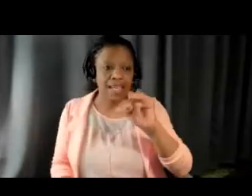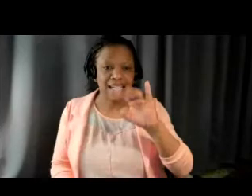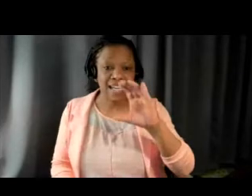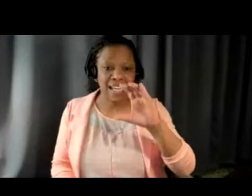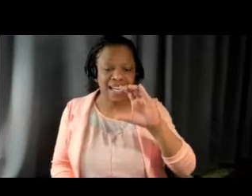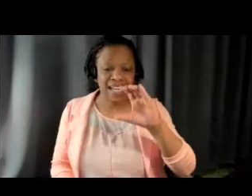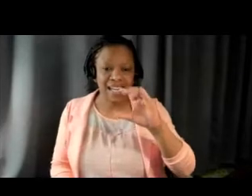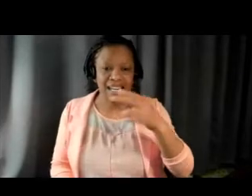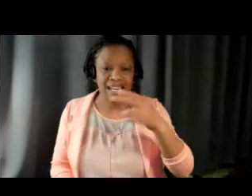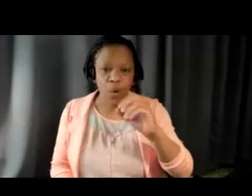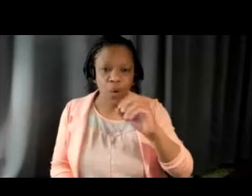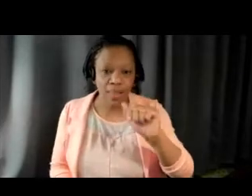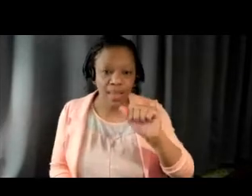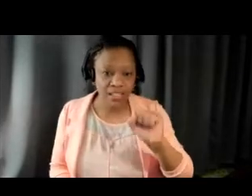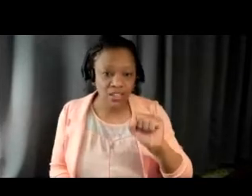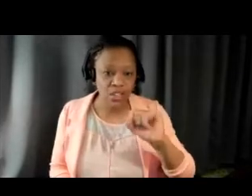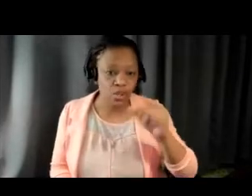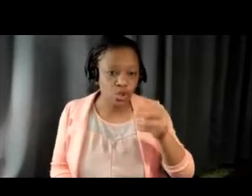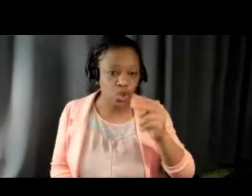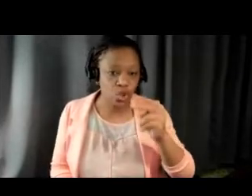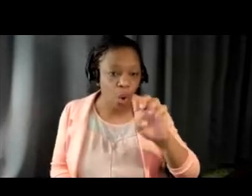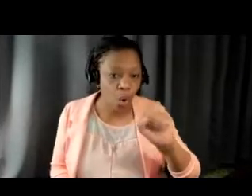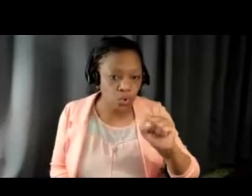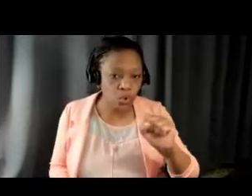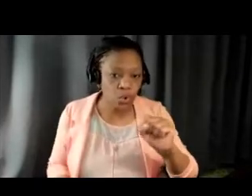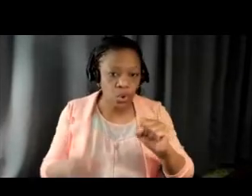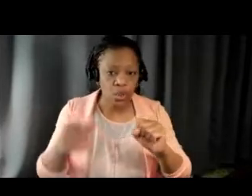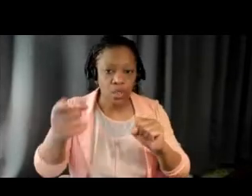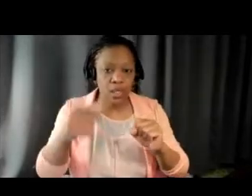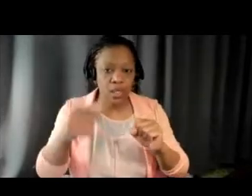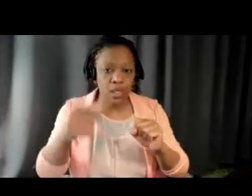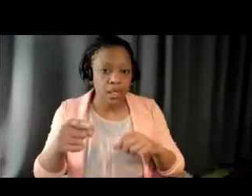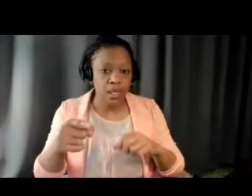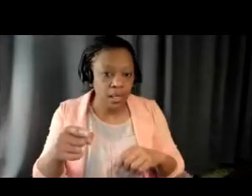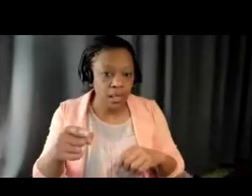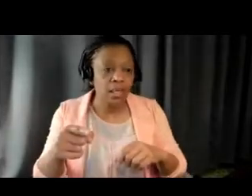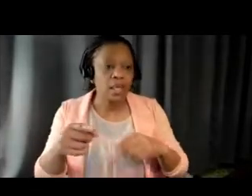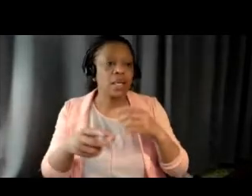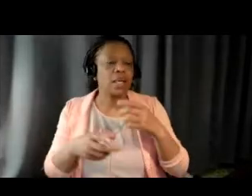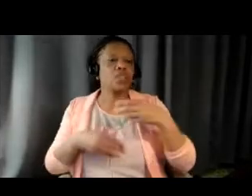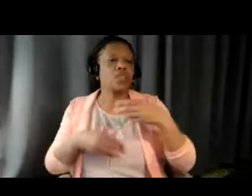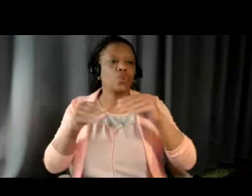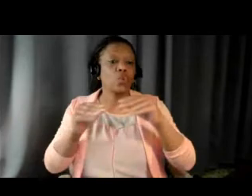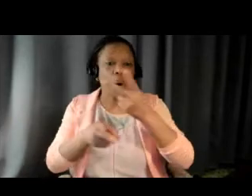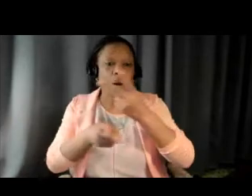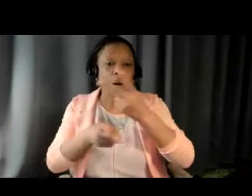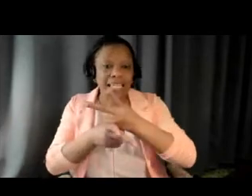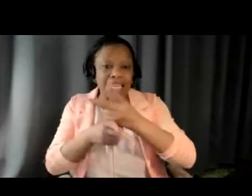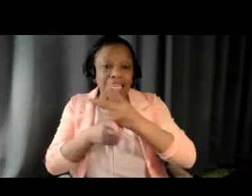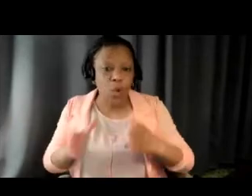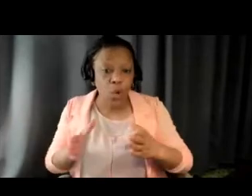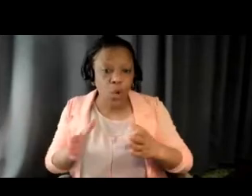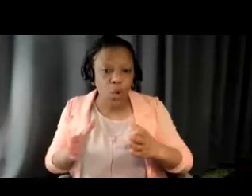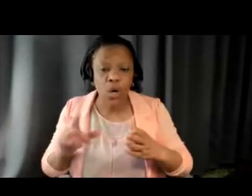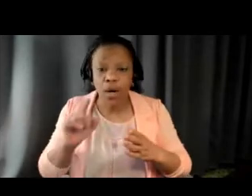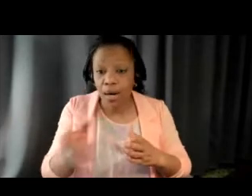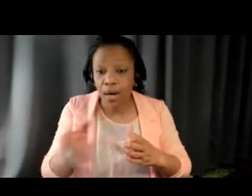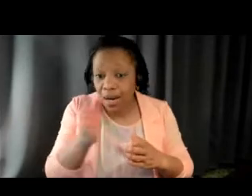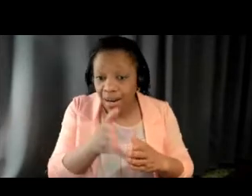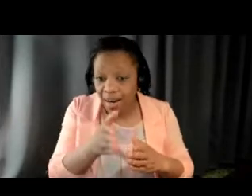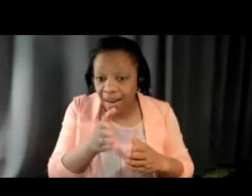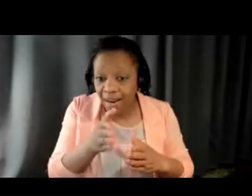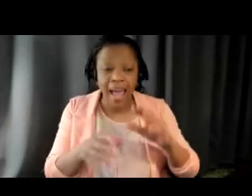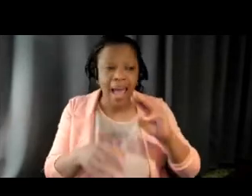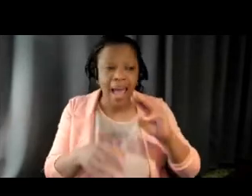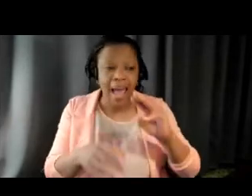There we go. Jahari Post, storekeeper. One more time, we didn't hear you. Jahari Post, storekeeper. Jahari. Thank you. Y'all met me. And y'all met Michael. So we're